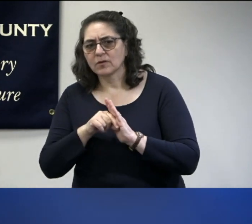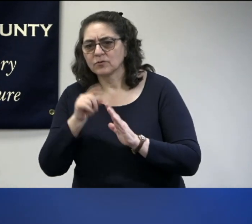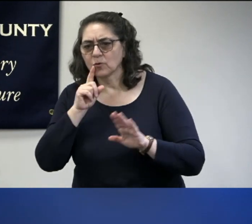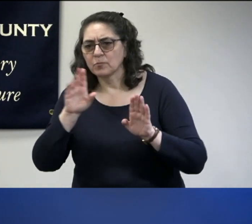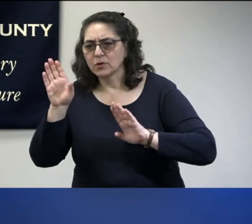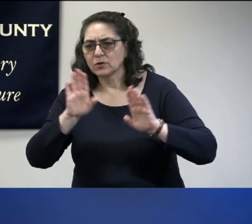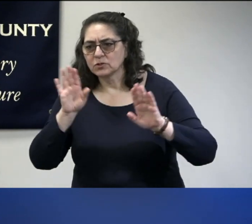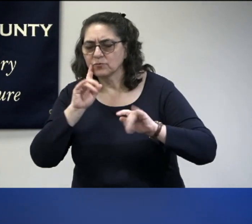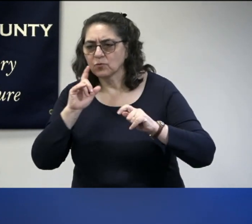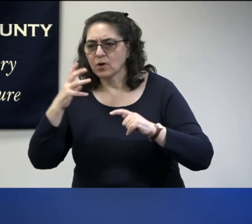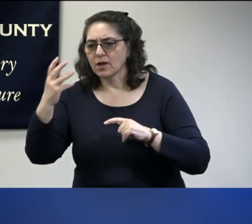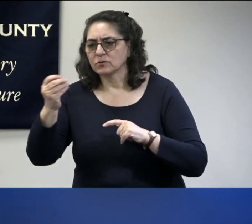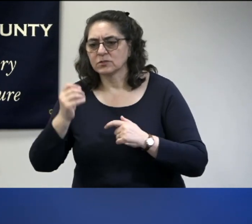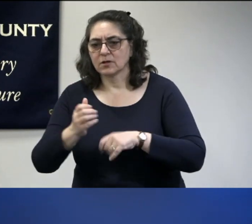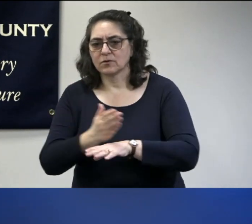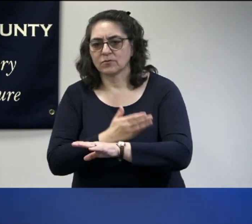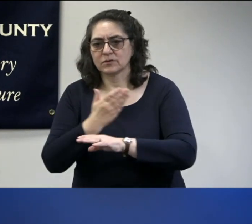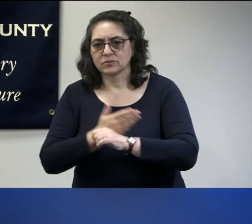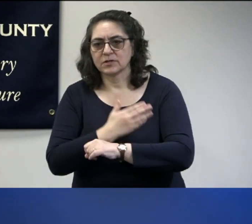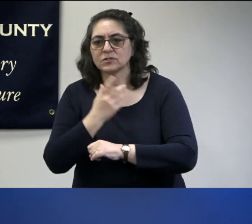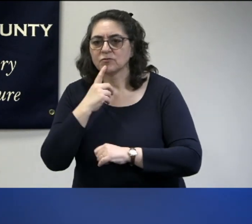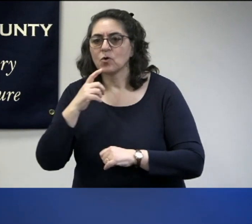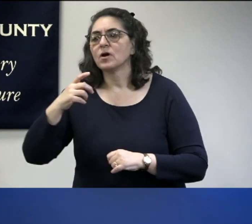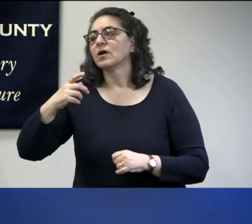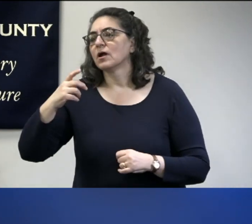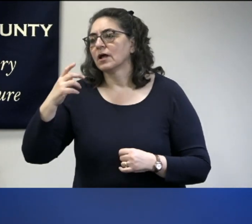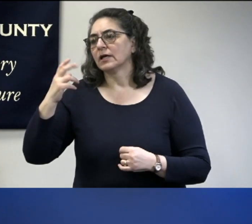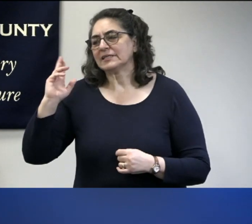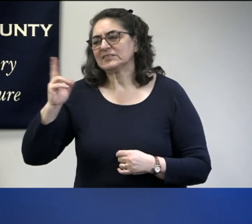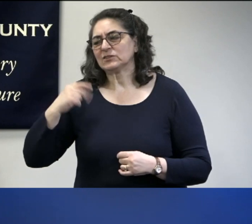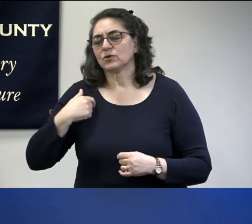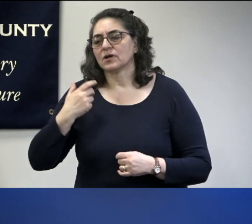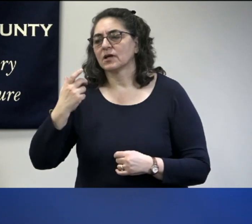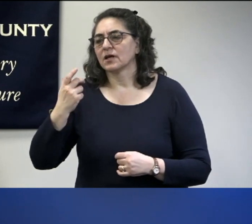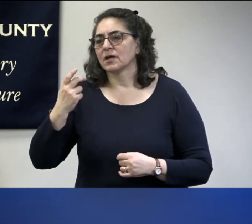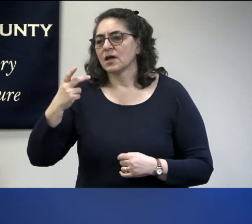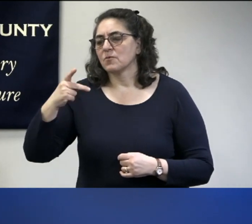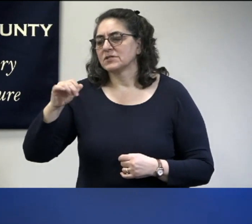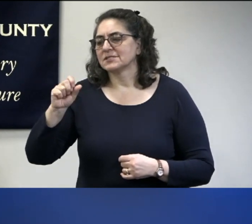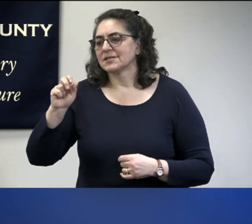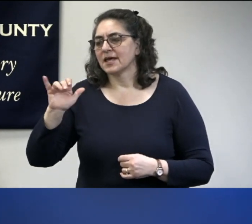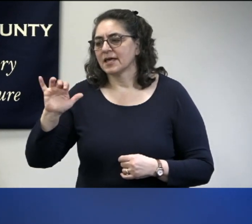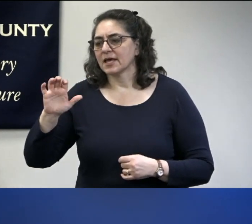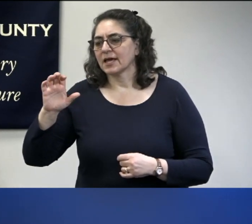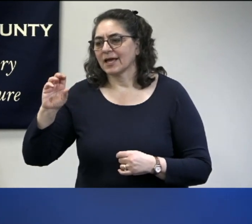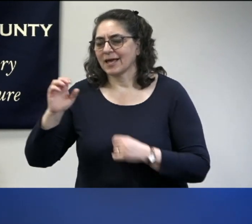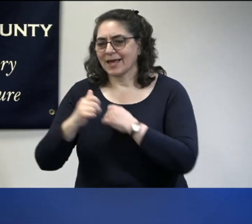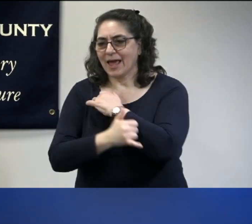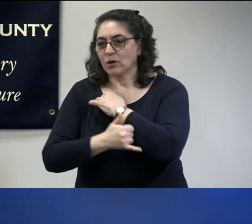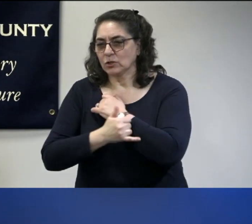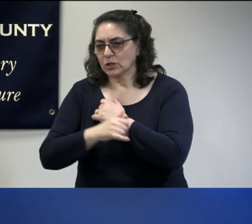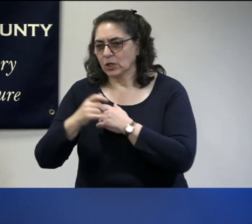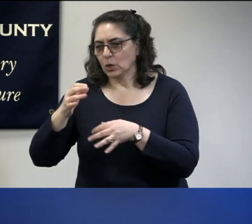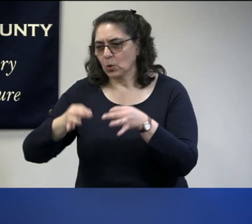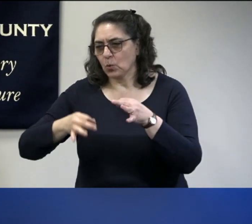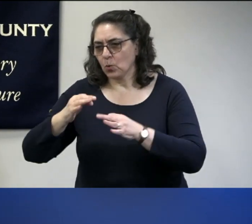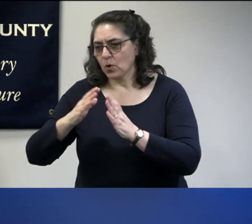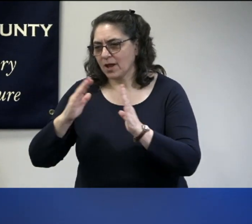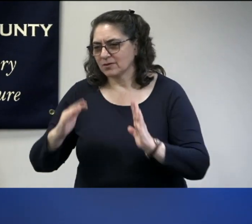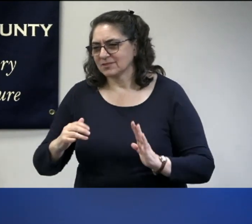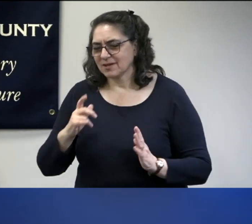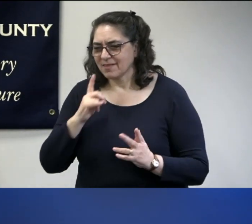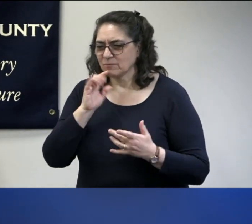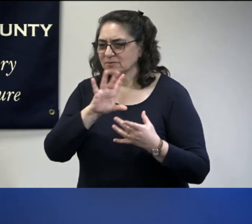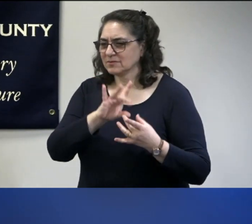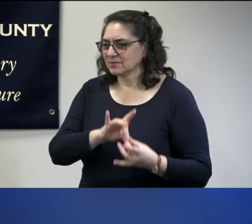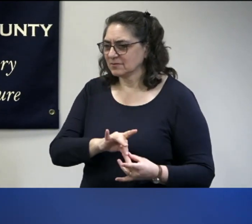exterior restoration of the historic Passaic County Courthouse. This is related to our, one of the capital ordinances